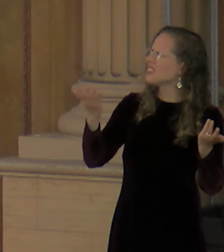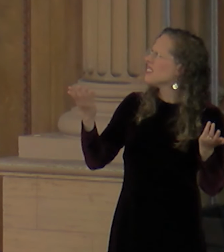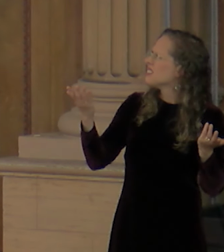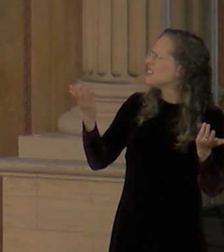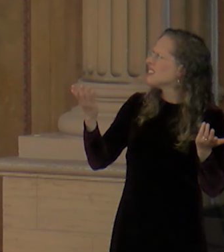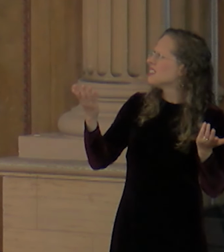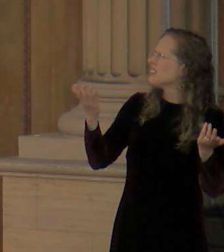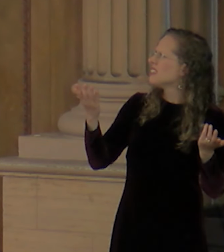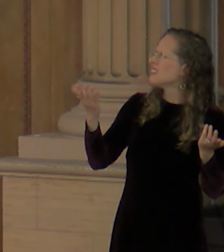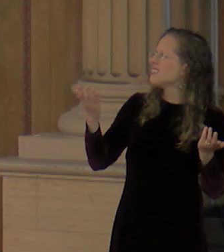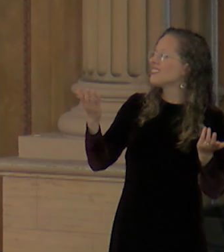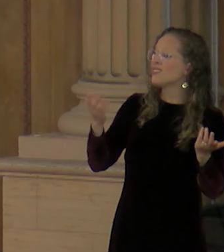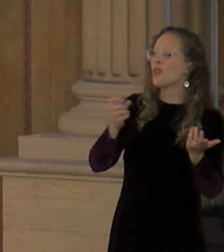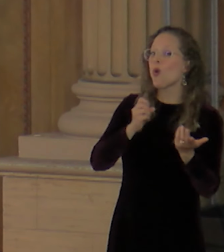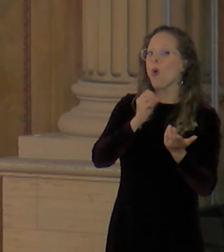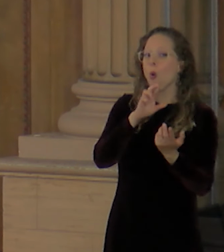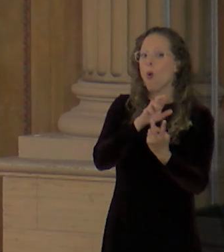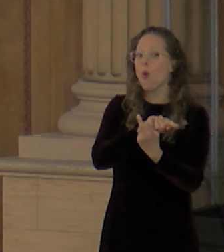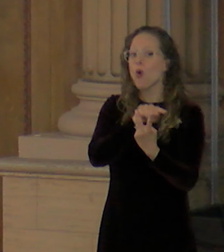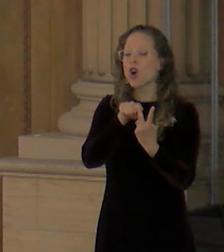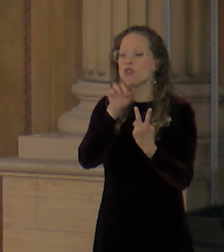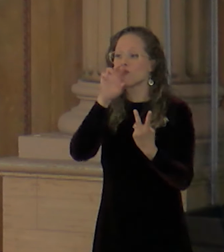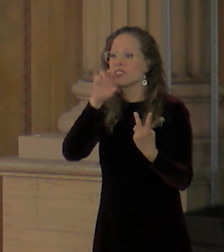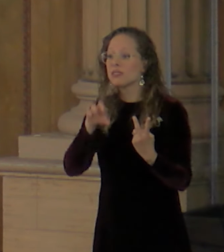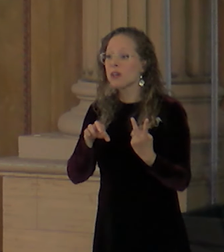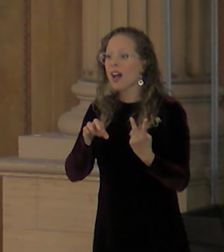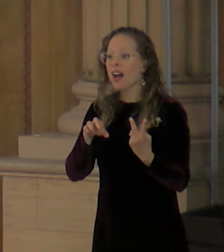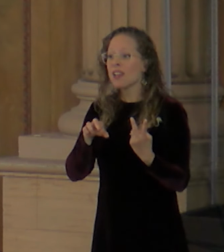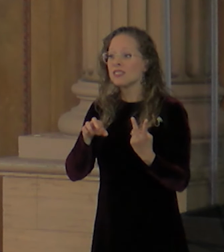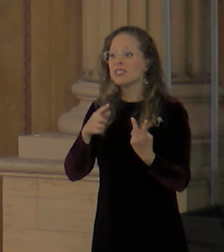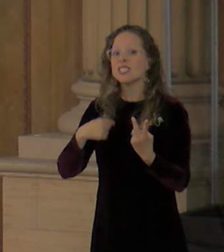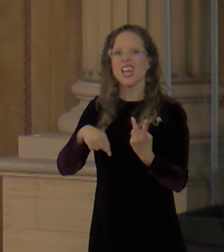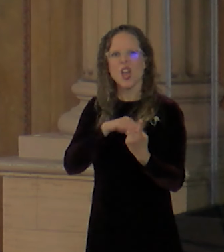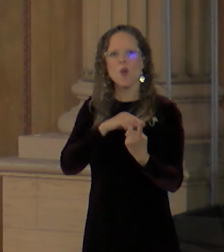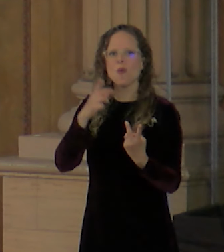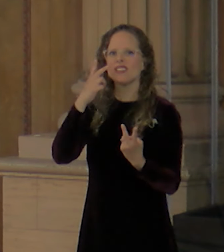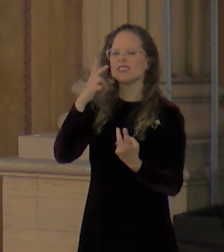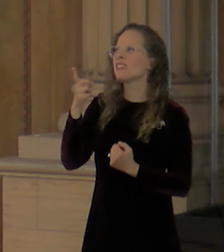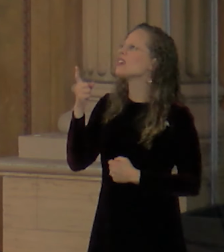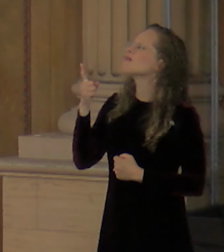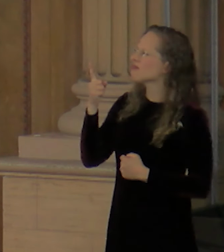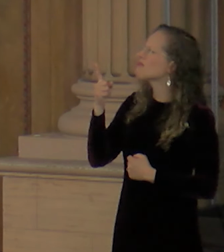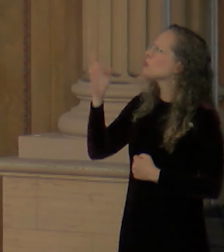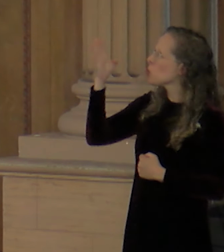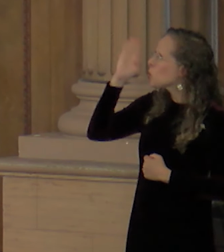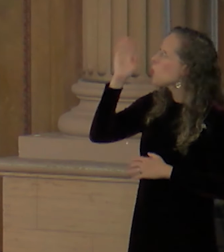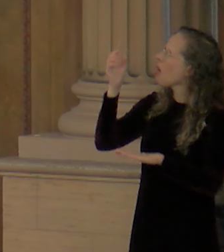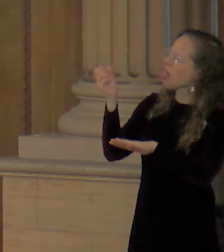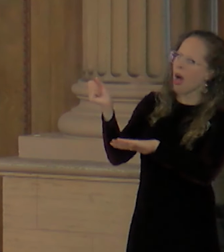Or we could become all the more appreciative of God's final defeat of evil that's coming.